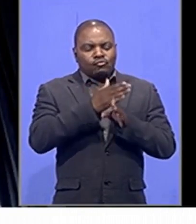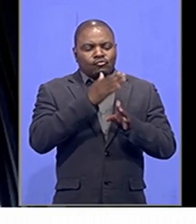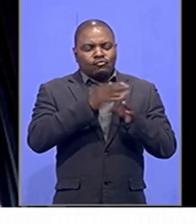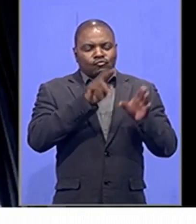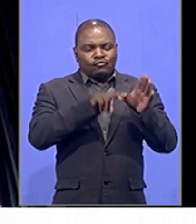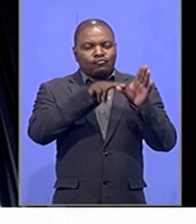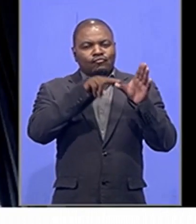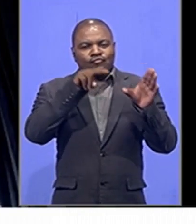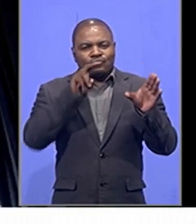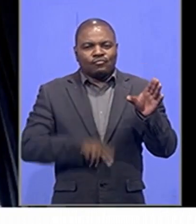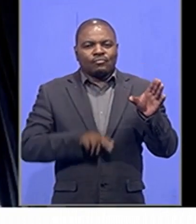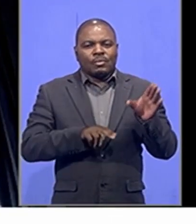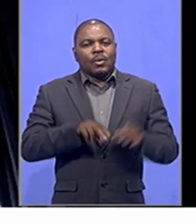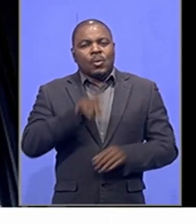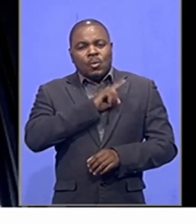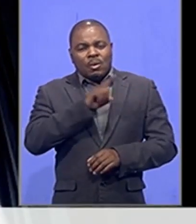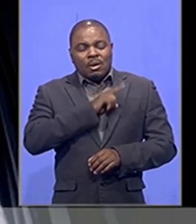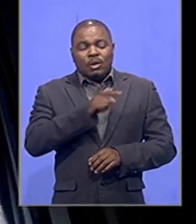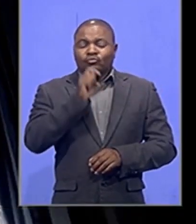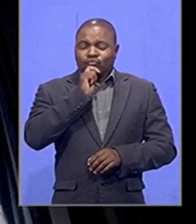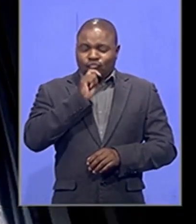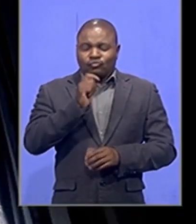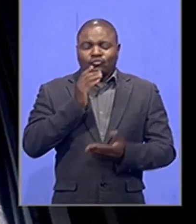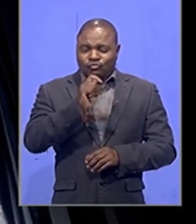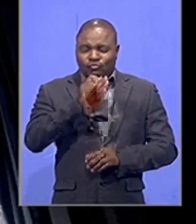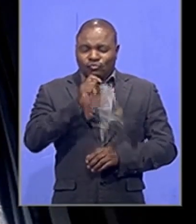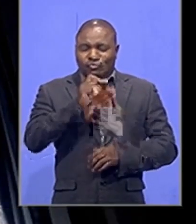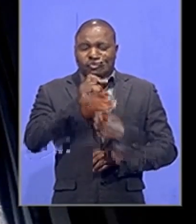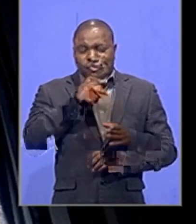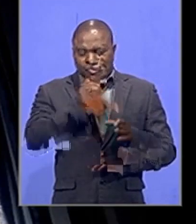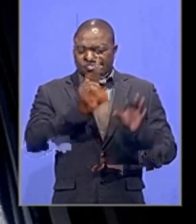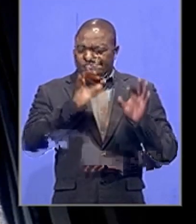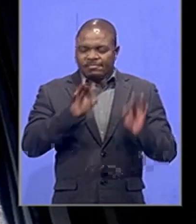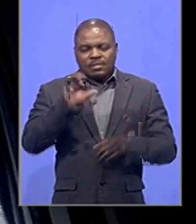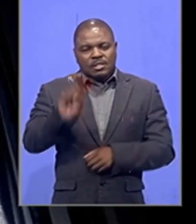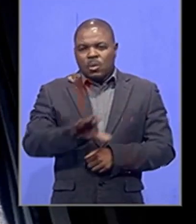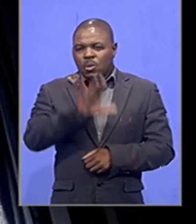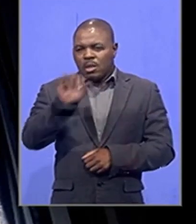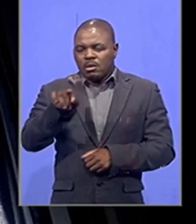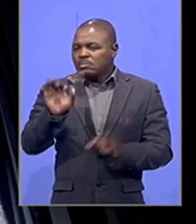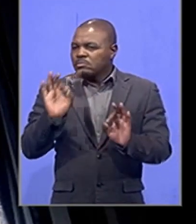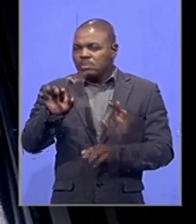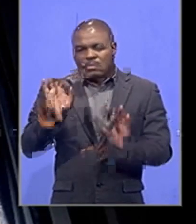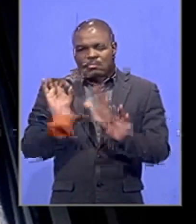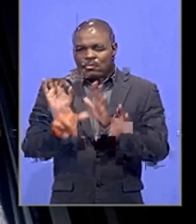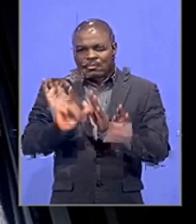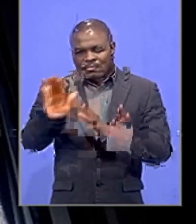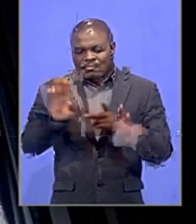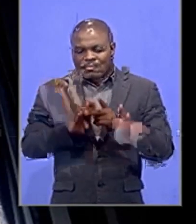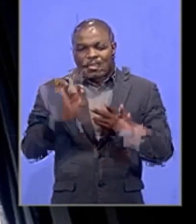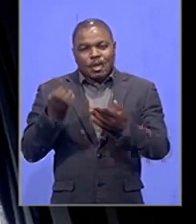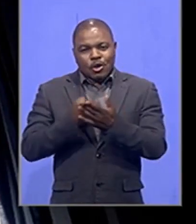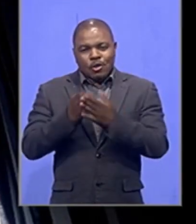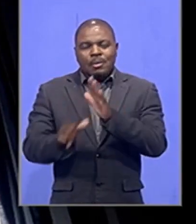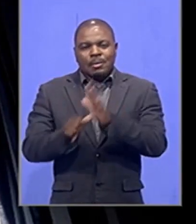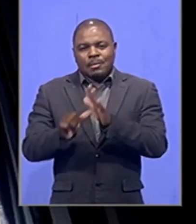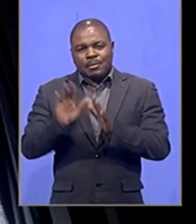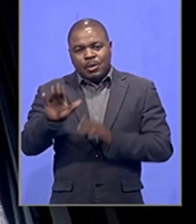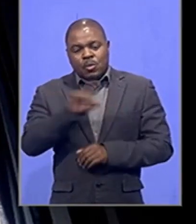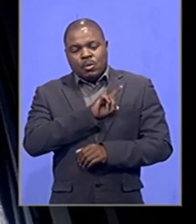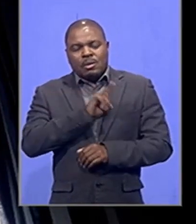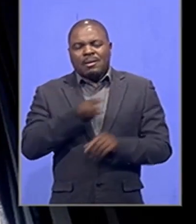resign. It is certainly in the interests of the country. It is in the interests of the economy. His